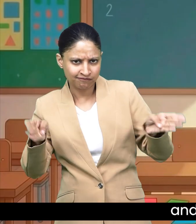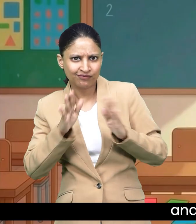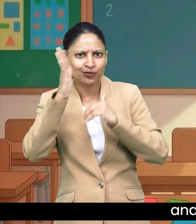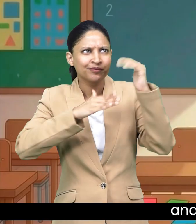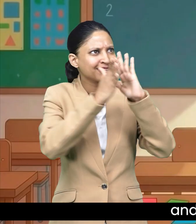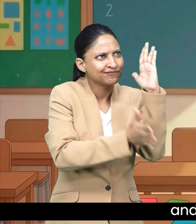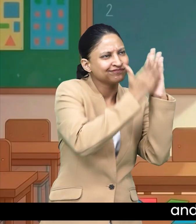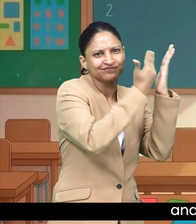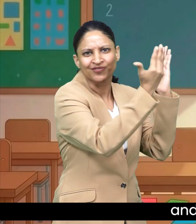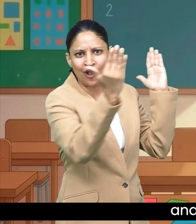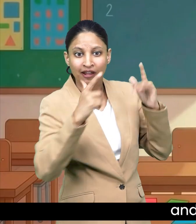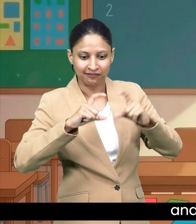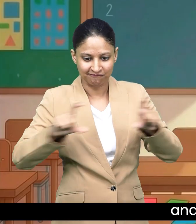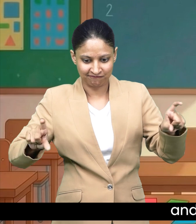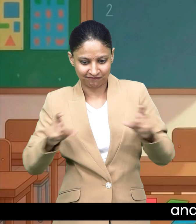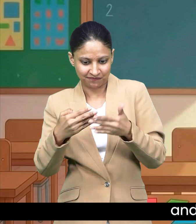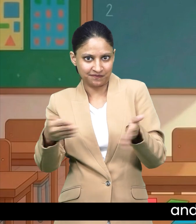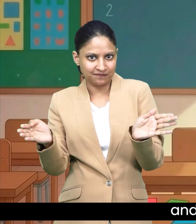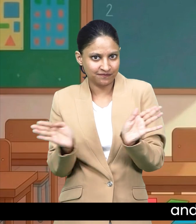the windows."